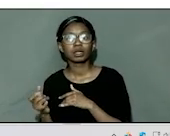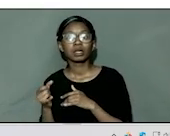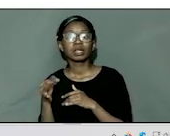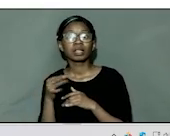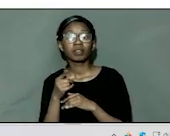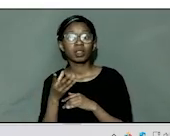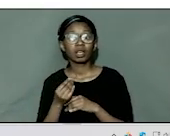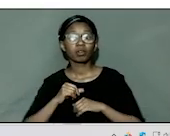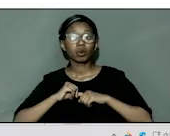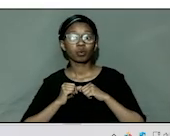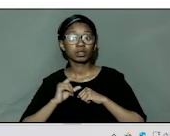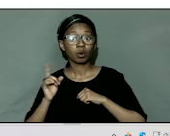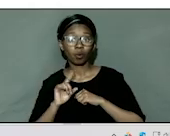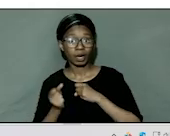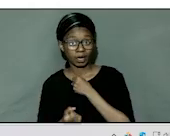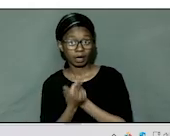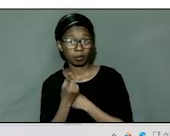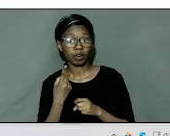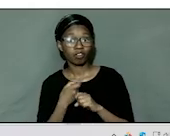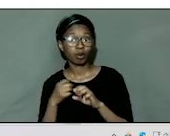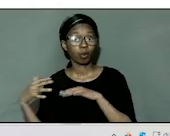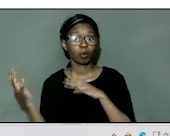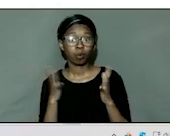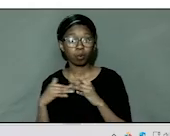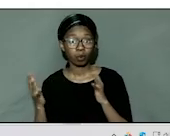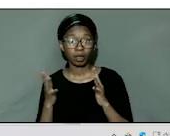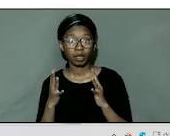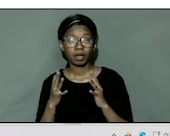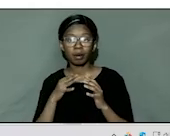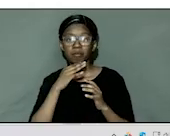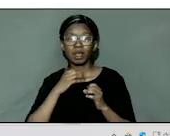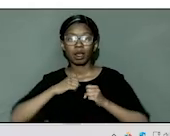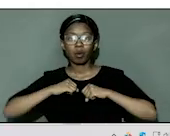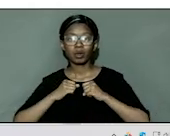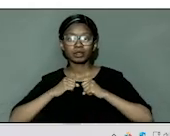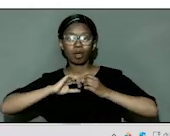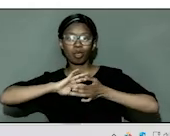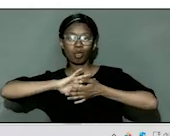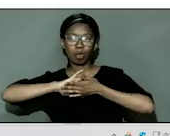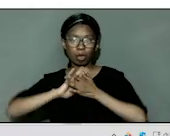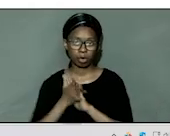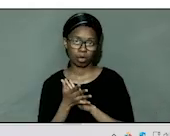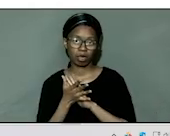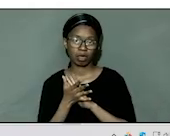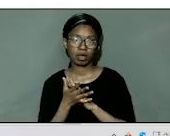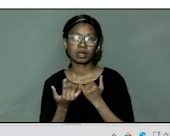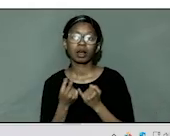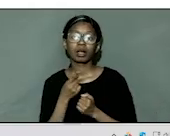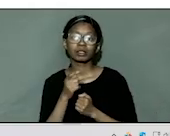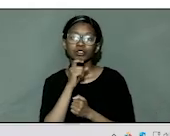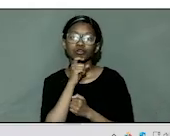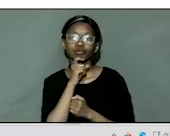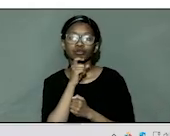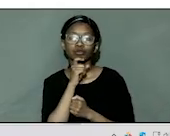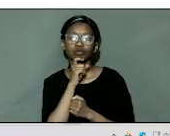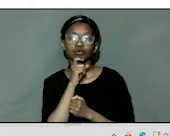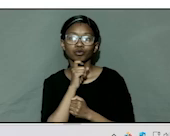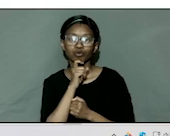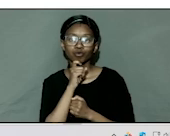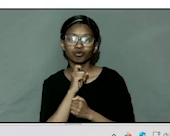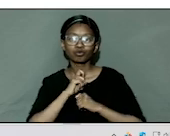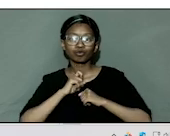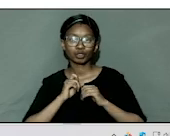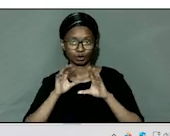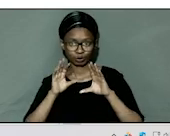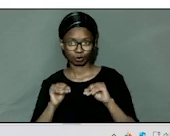fly? Their wings will be destroyed. Again, so they stopped using their wings. Then